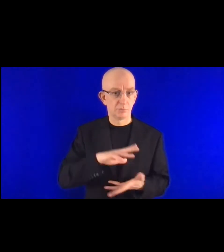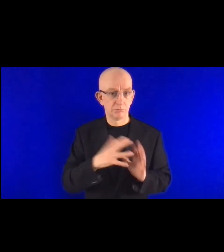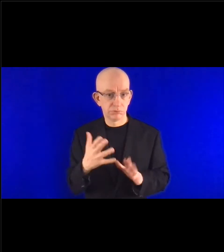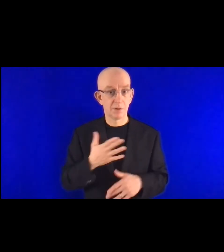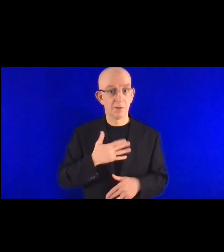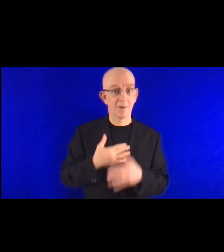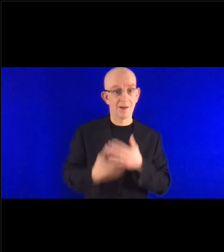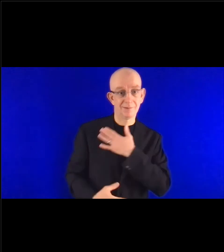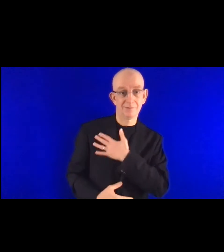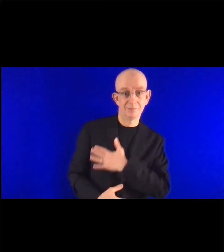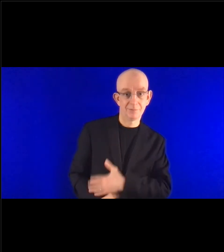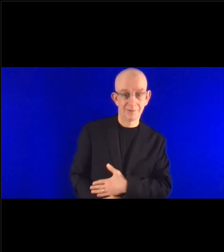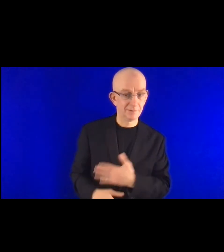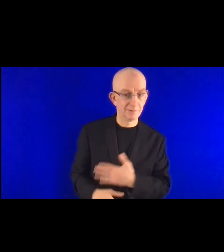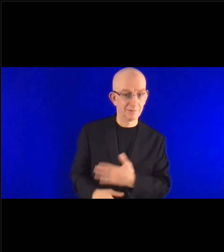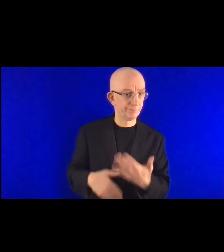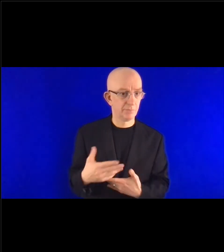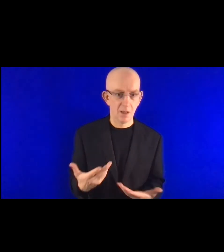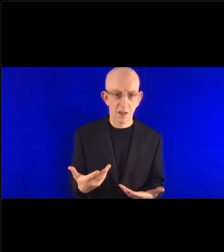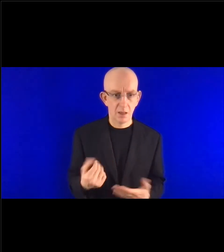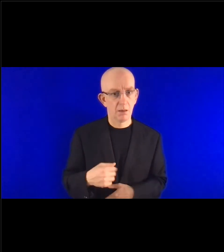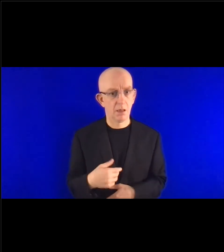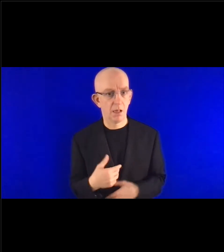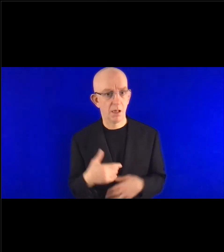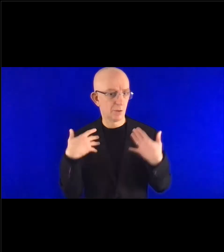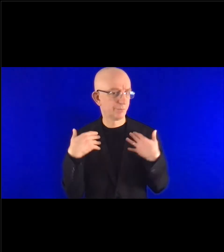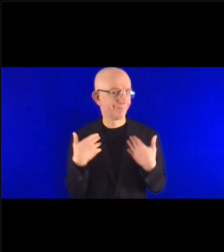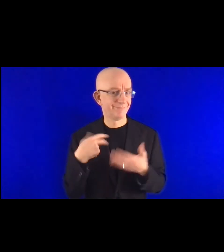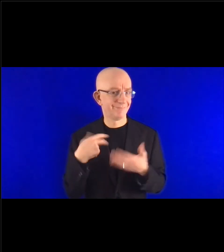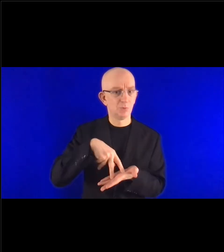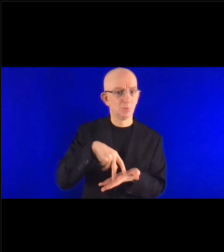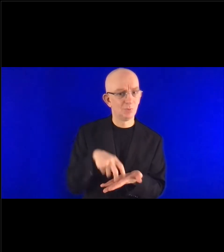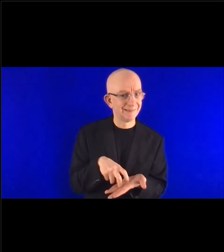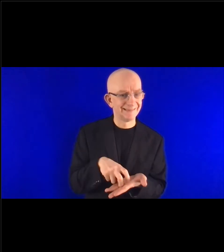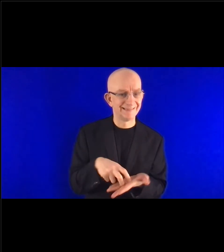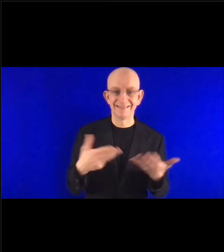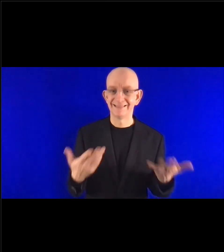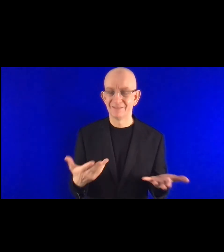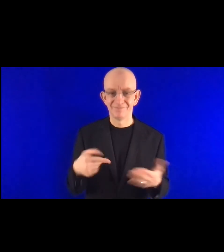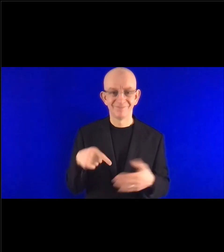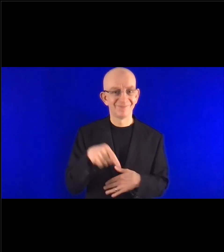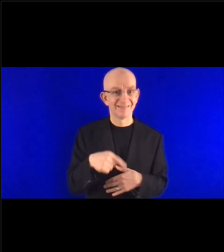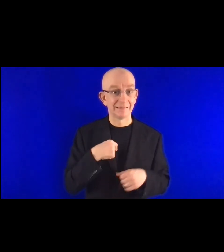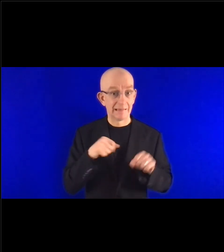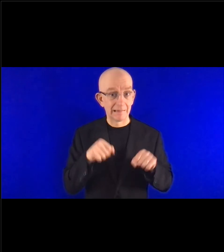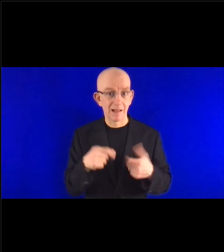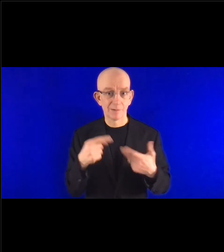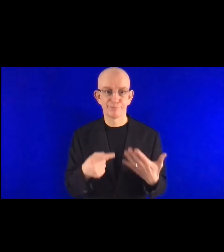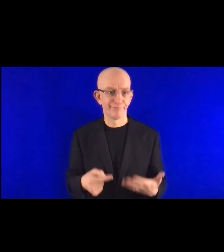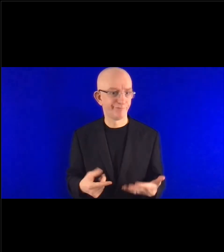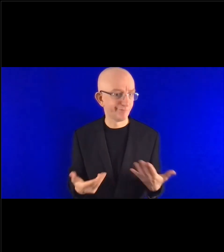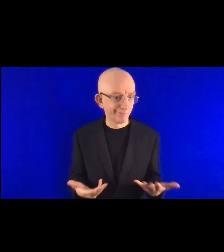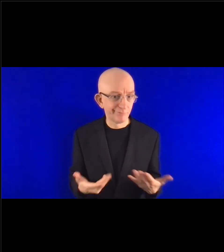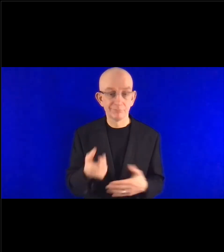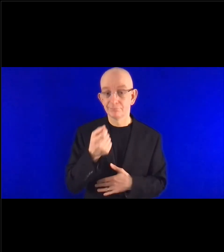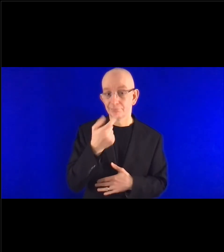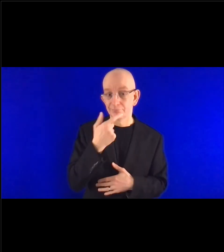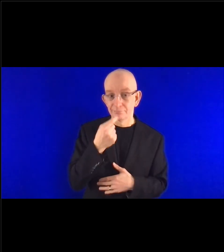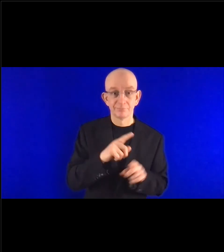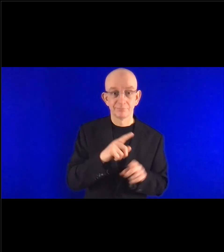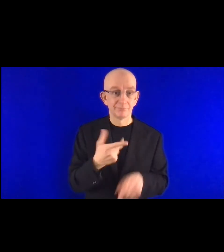doctor for 3 months. The damage that was done is still done until today. It's not reversible. I